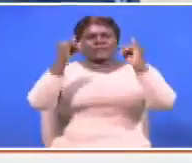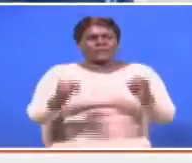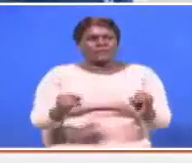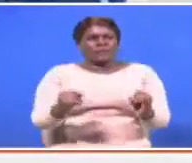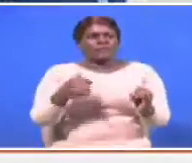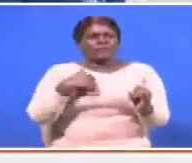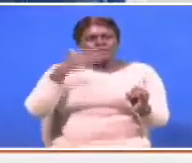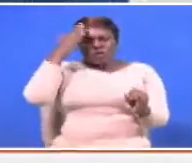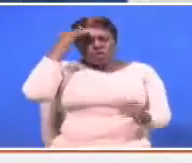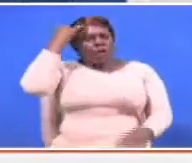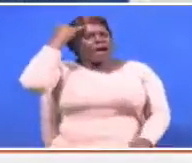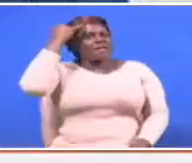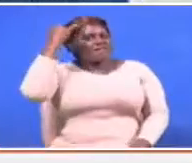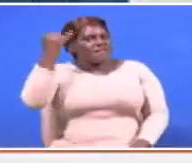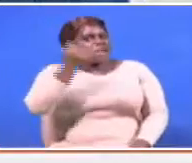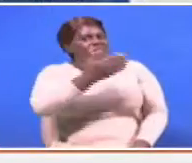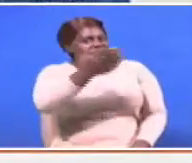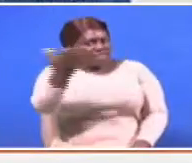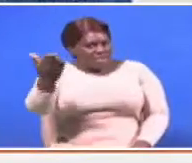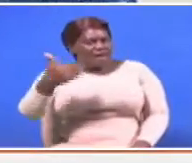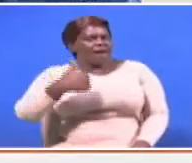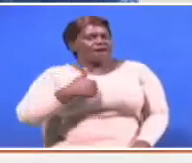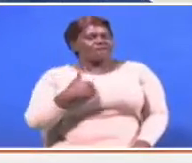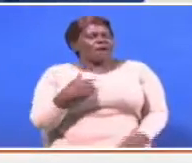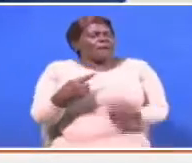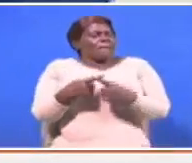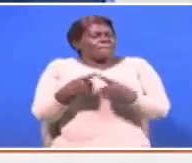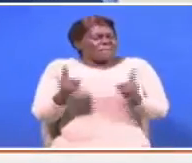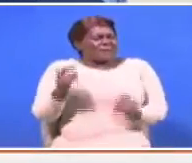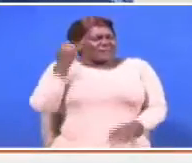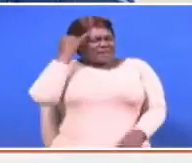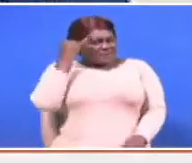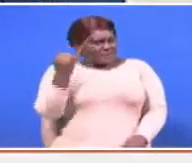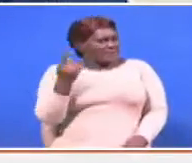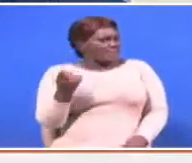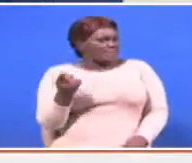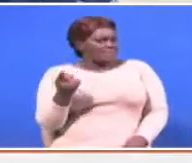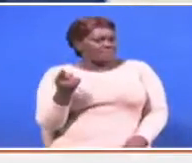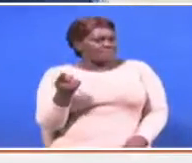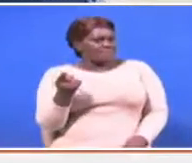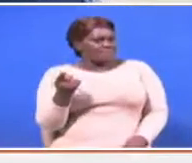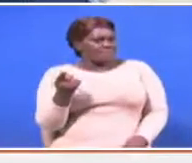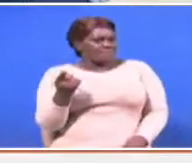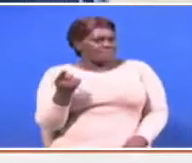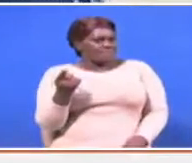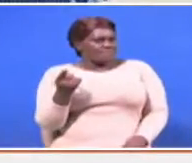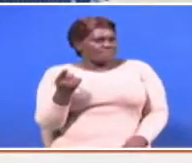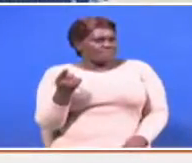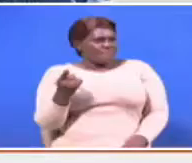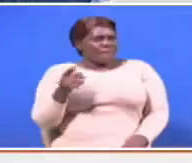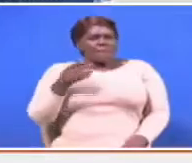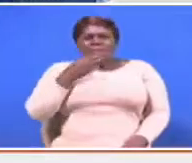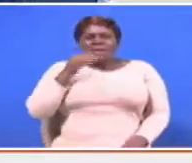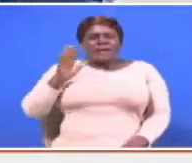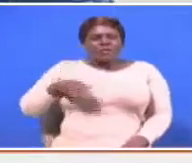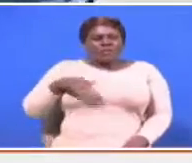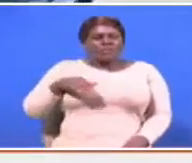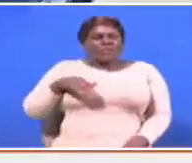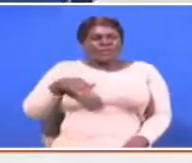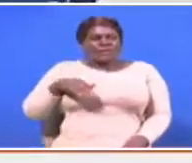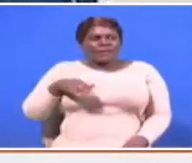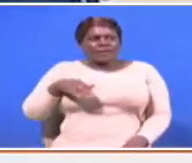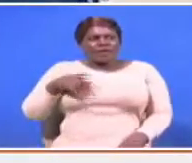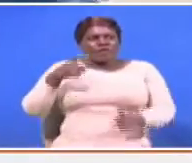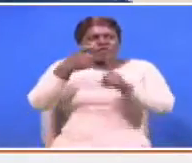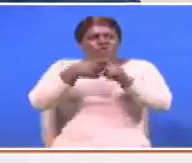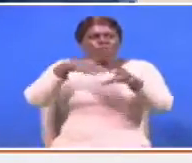know there was an idealism behind it. But that idealism was that let's get eminent men and women of society from